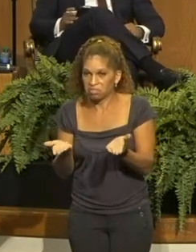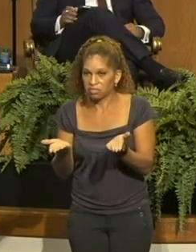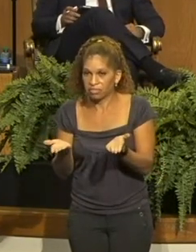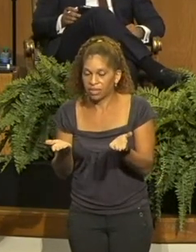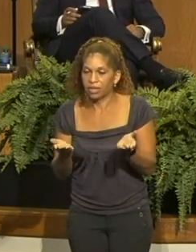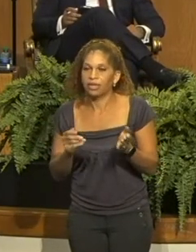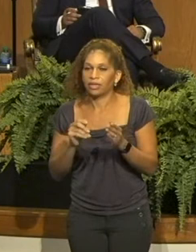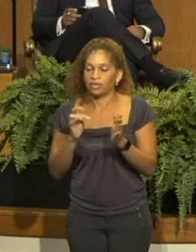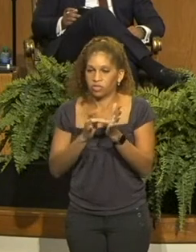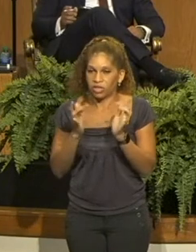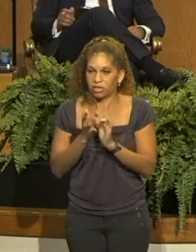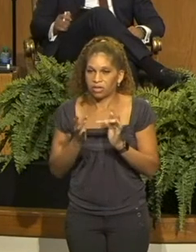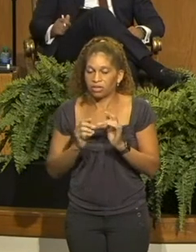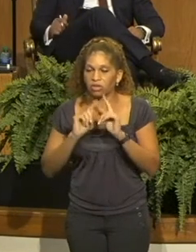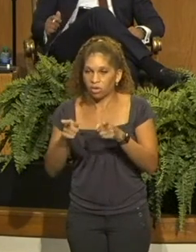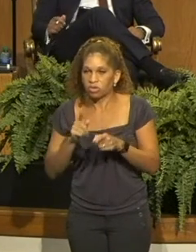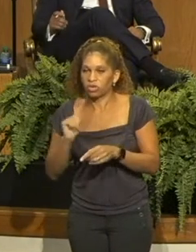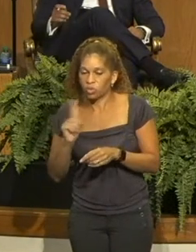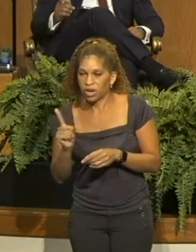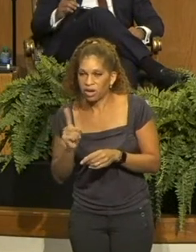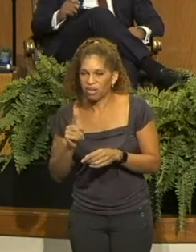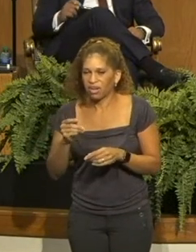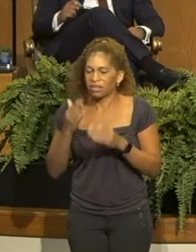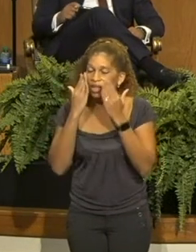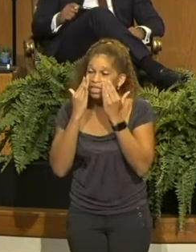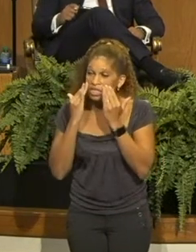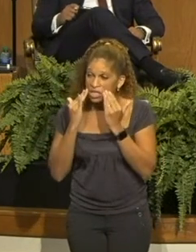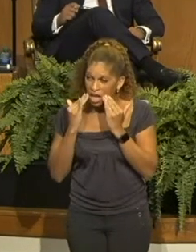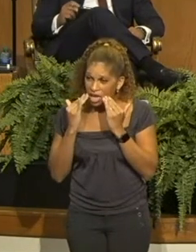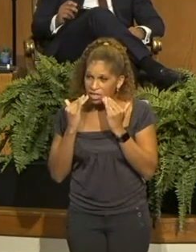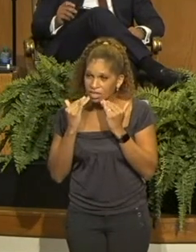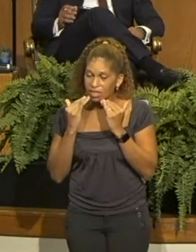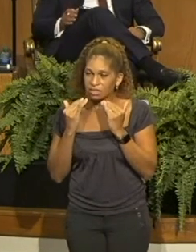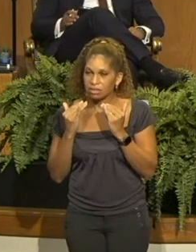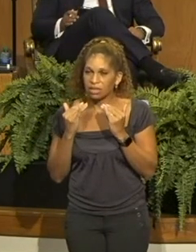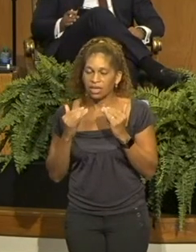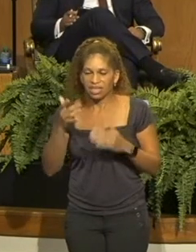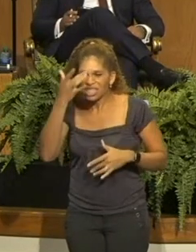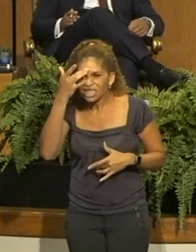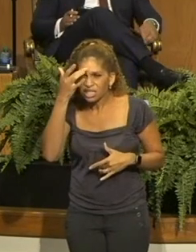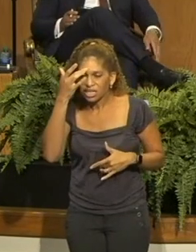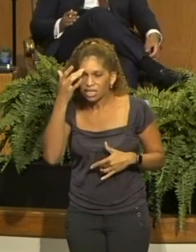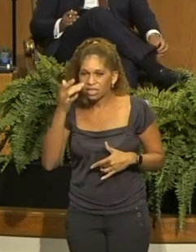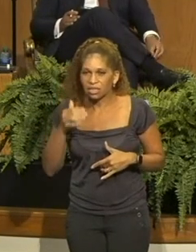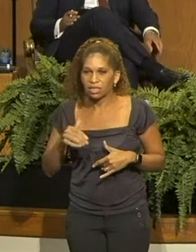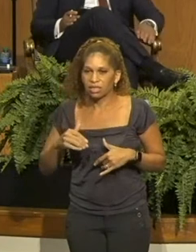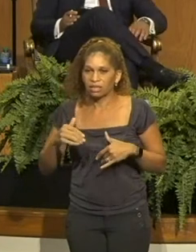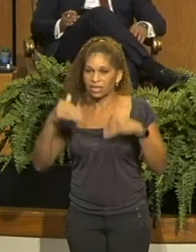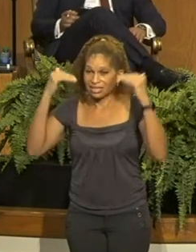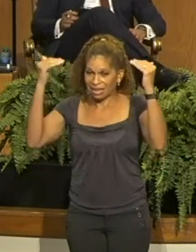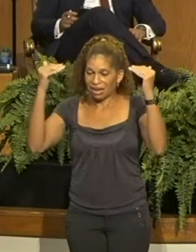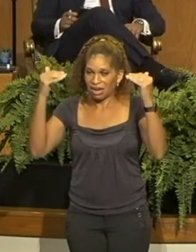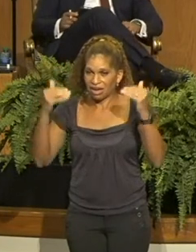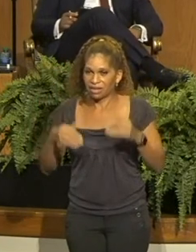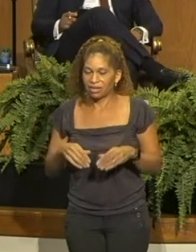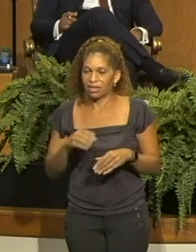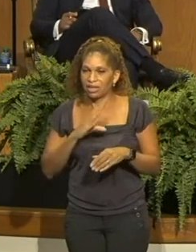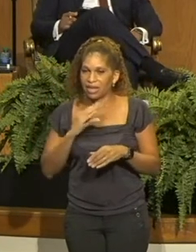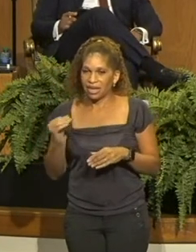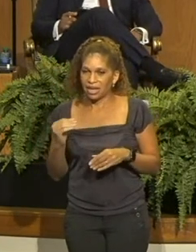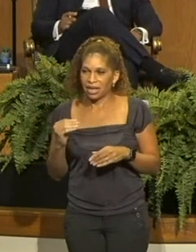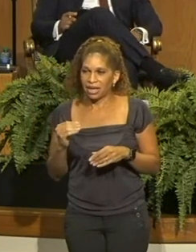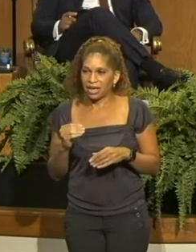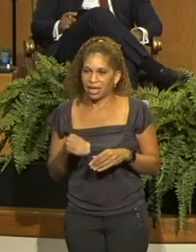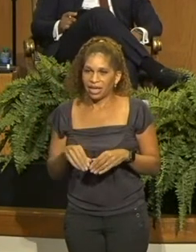That Jesus went where the misery index was high and the mercy index could hardly